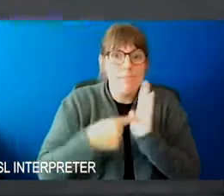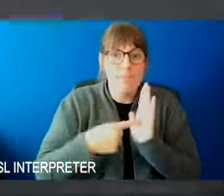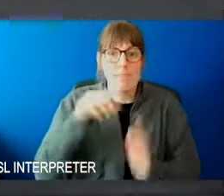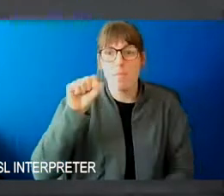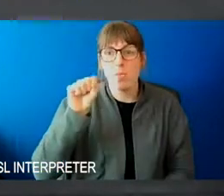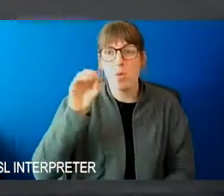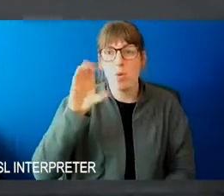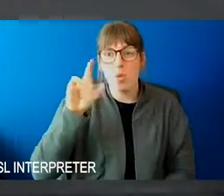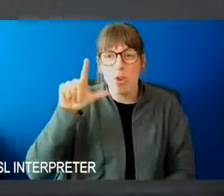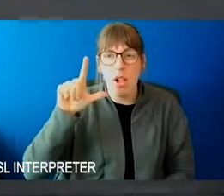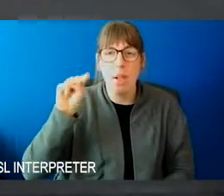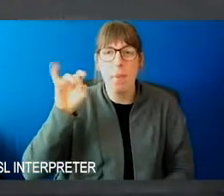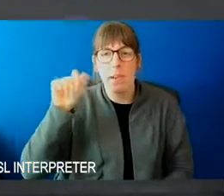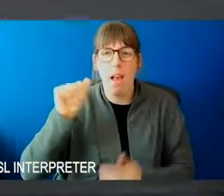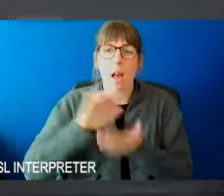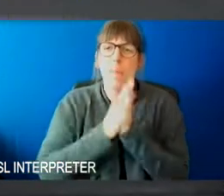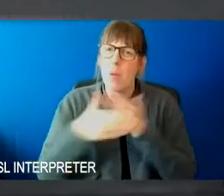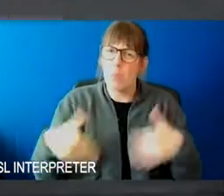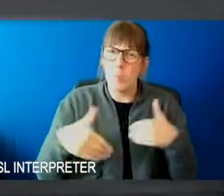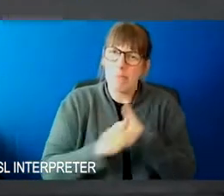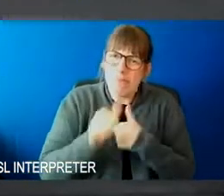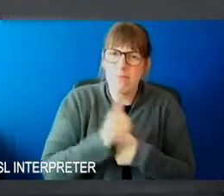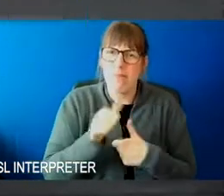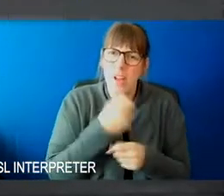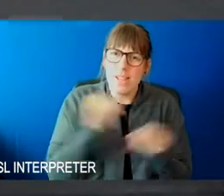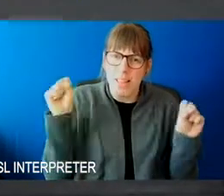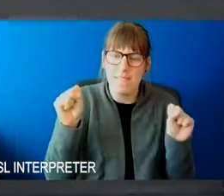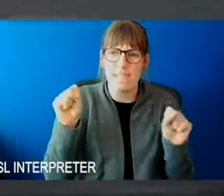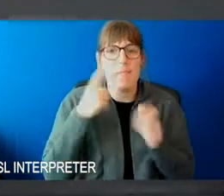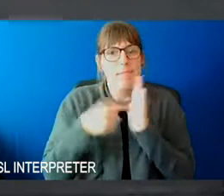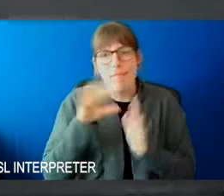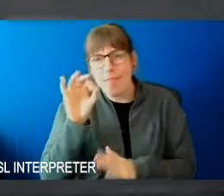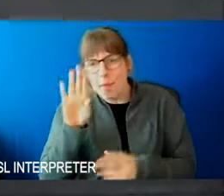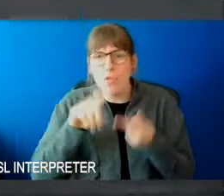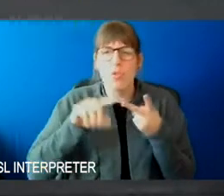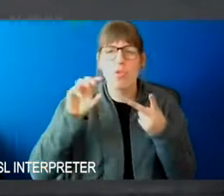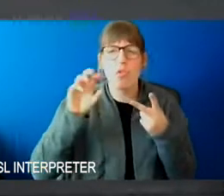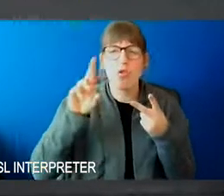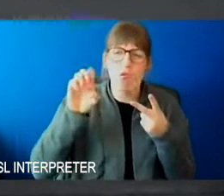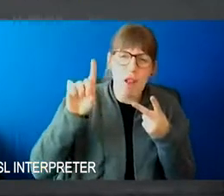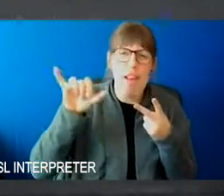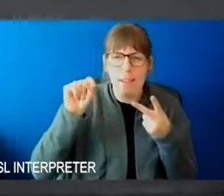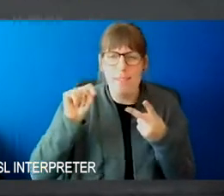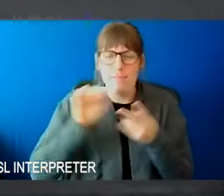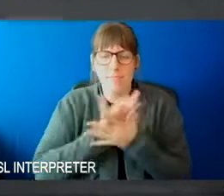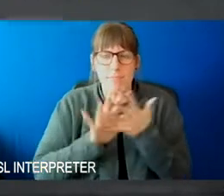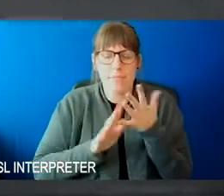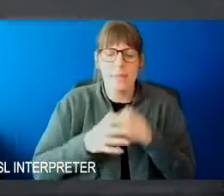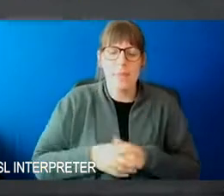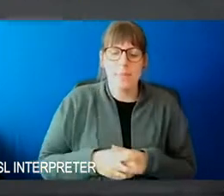broken with the weaponizing of social media and Facebook and Reddit and many others. And I've seen our social